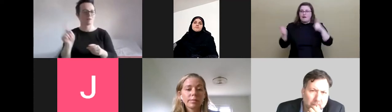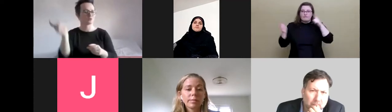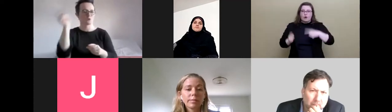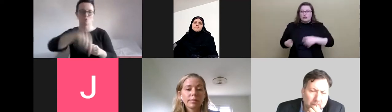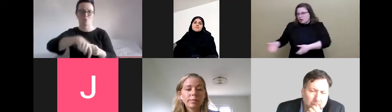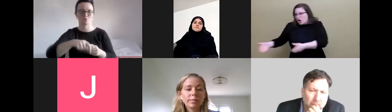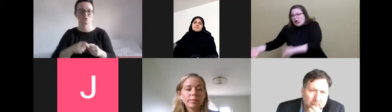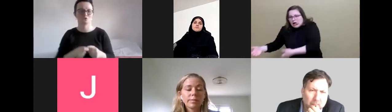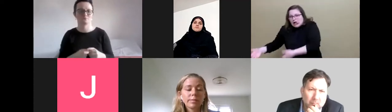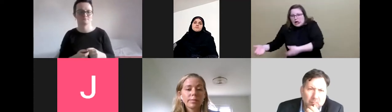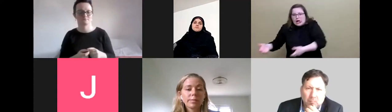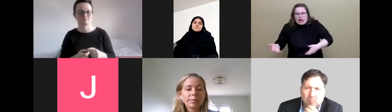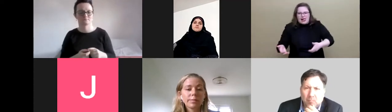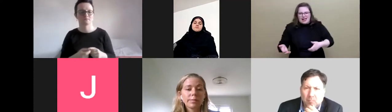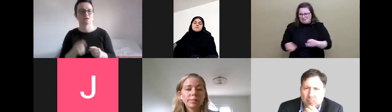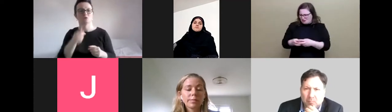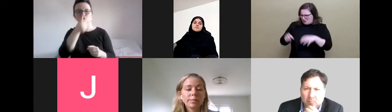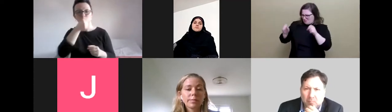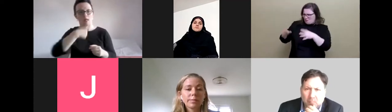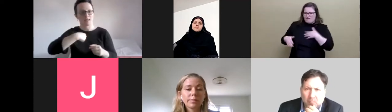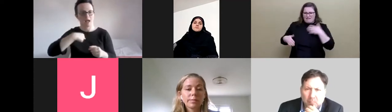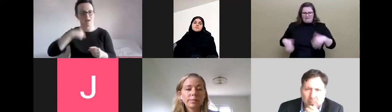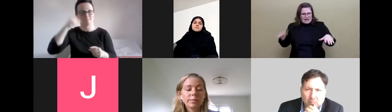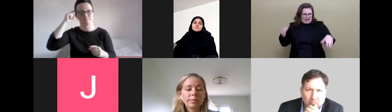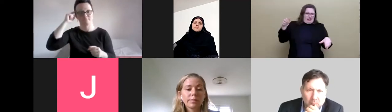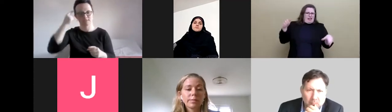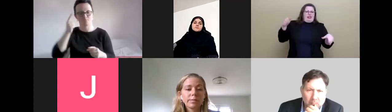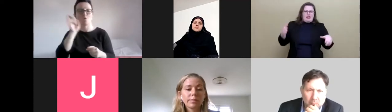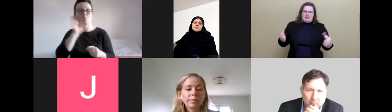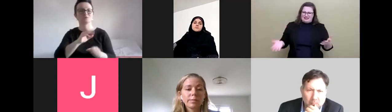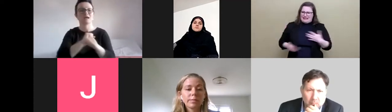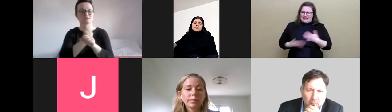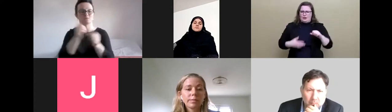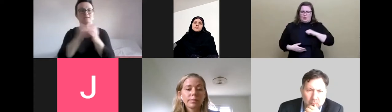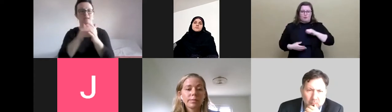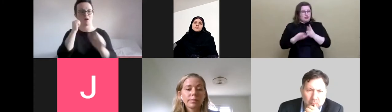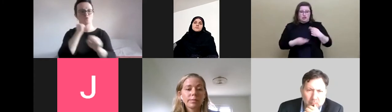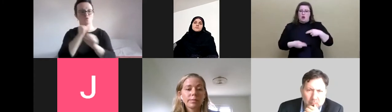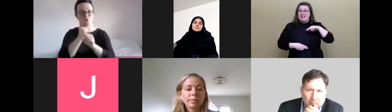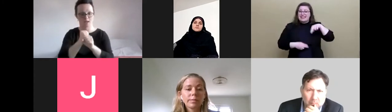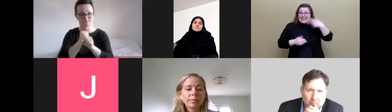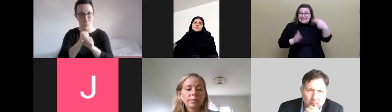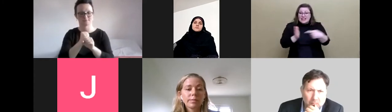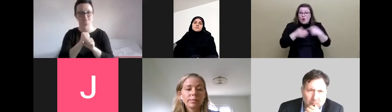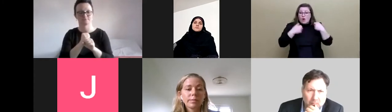dignity, and they will decide not to attend the next event, of course. So